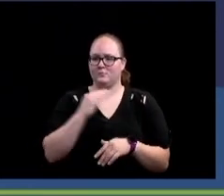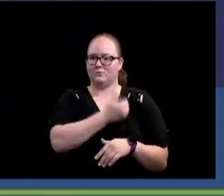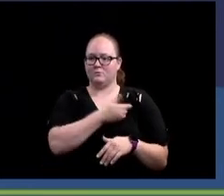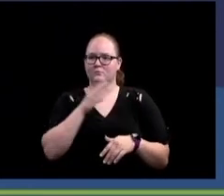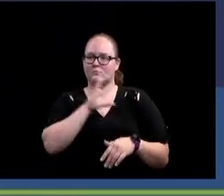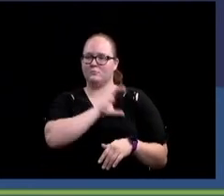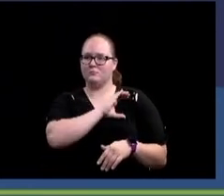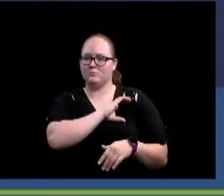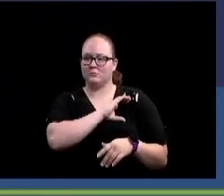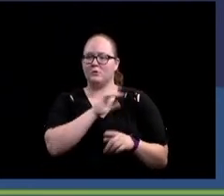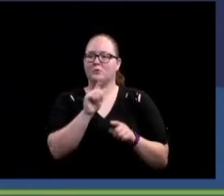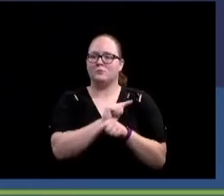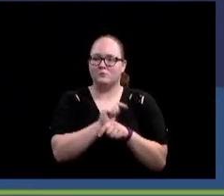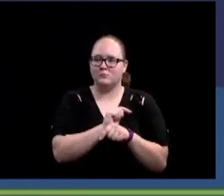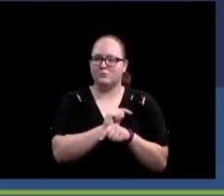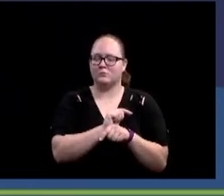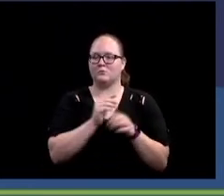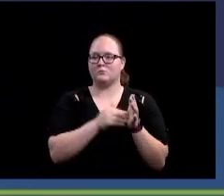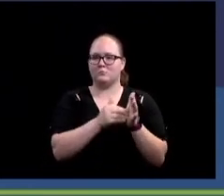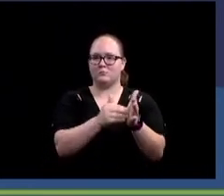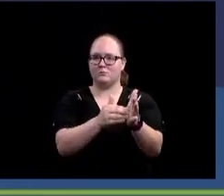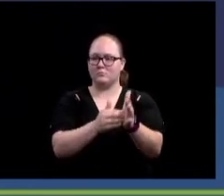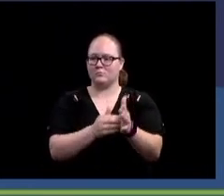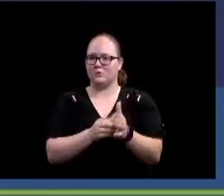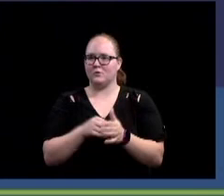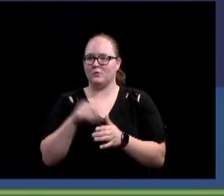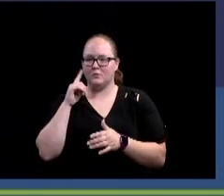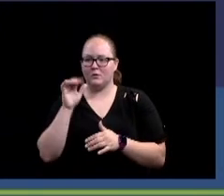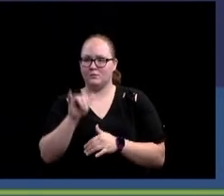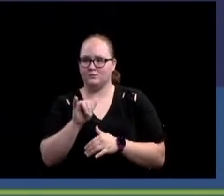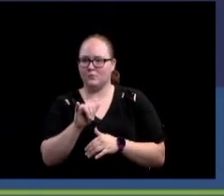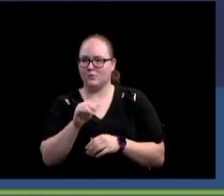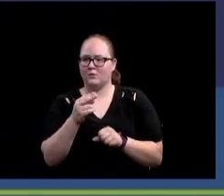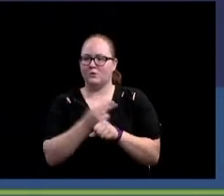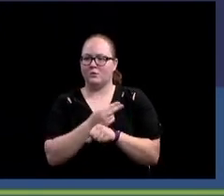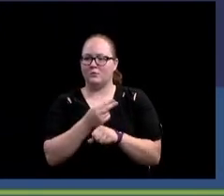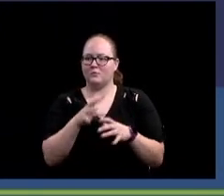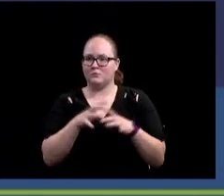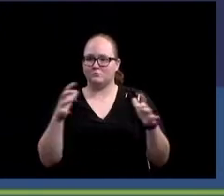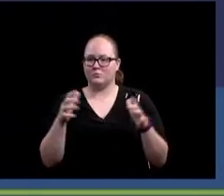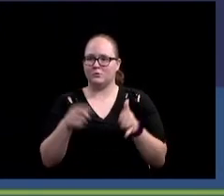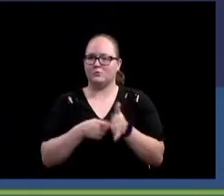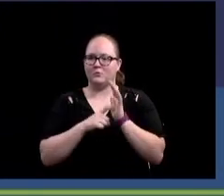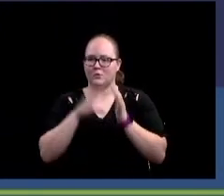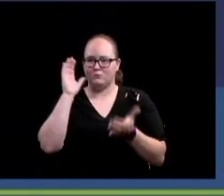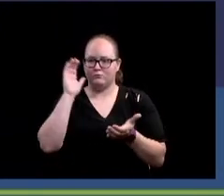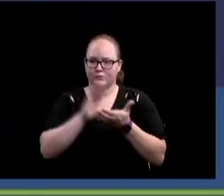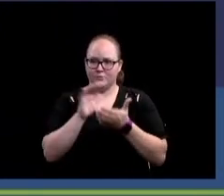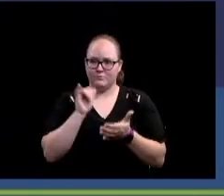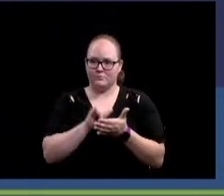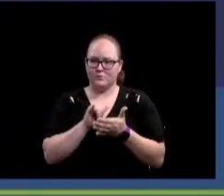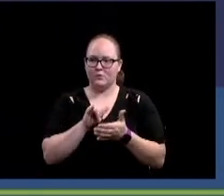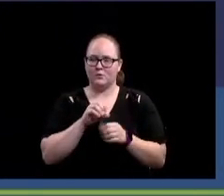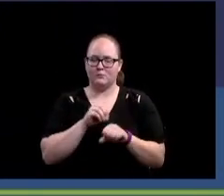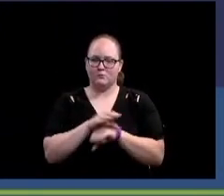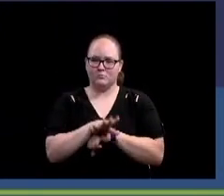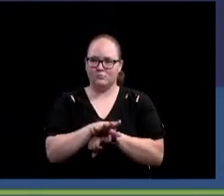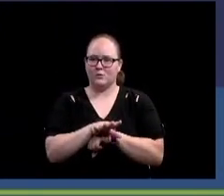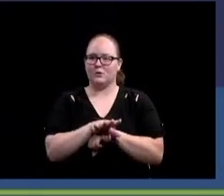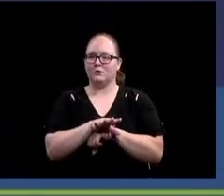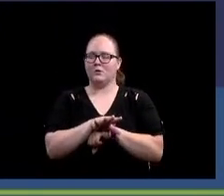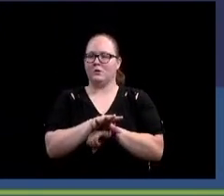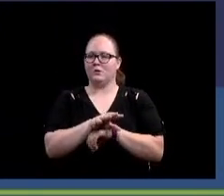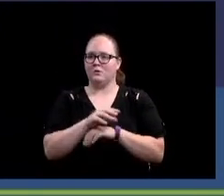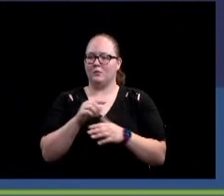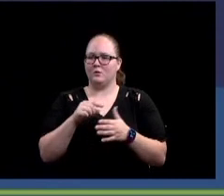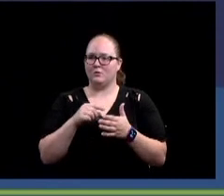in response to a perceived threat. Require all force to be reported. All use of force incidents are documented and reviewed